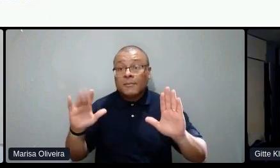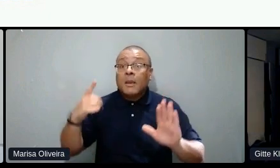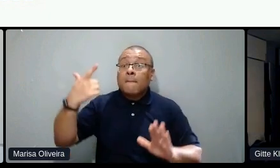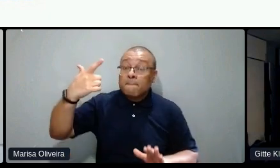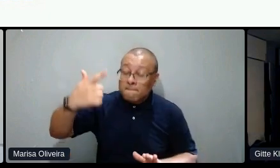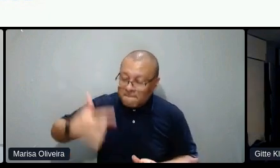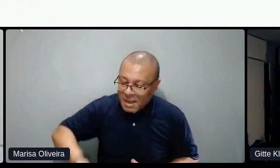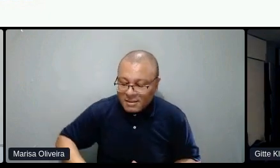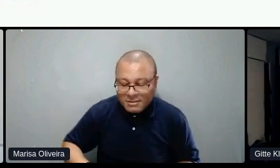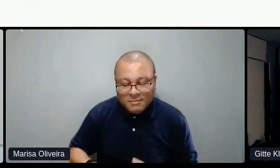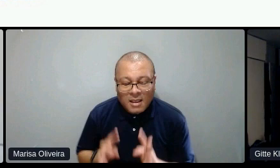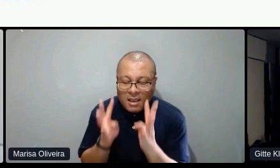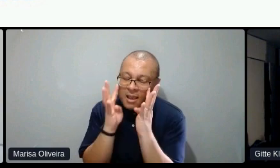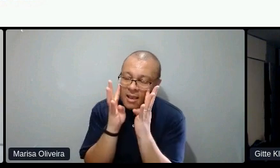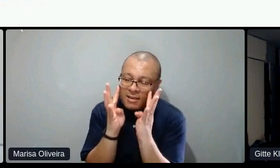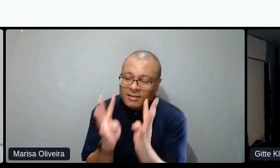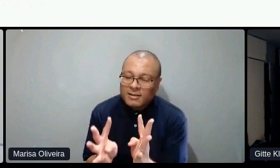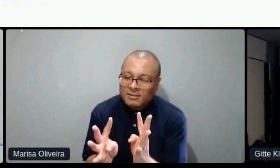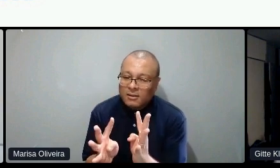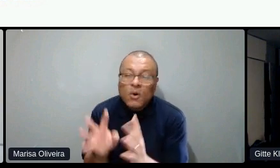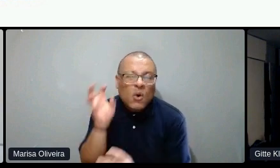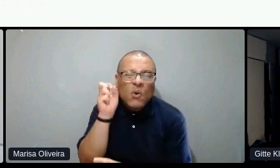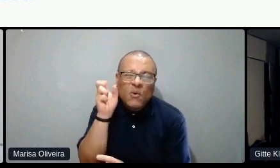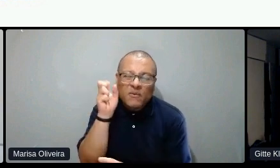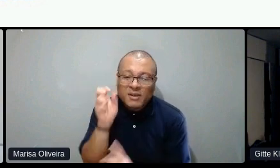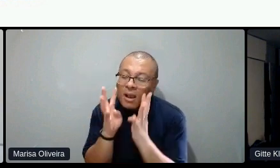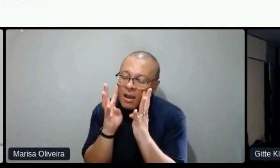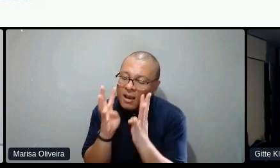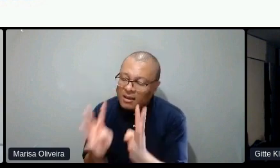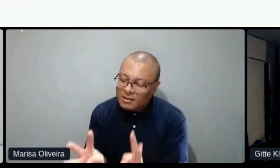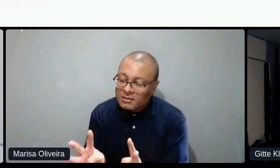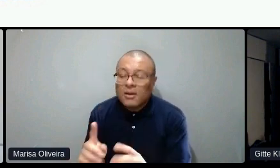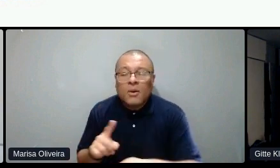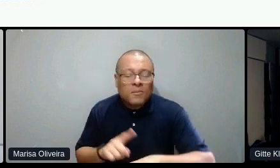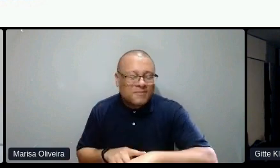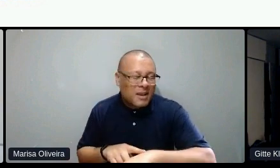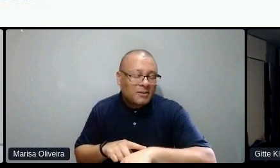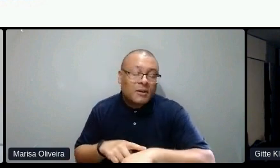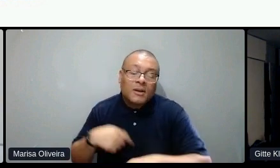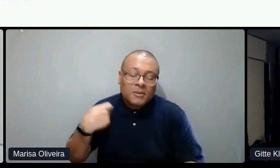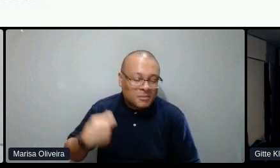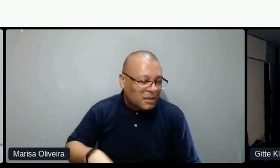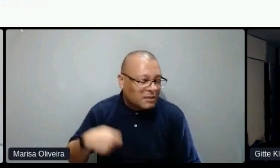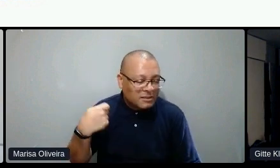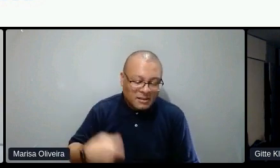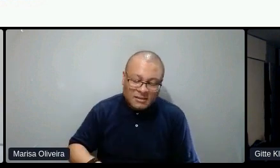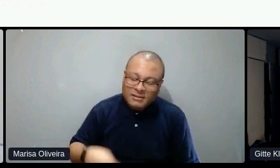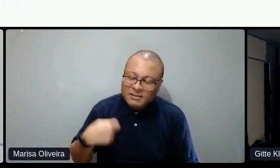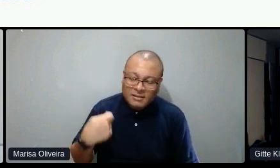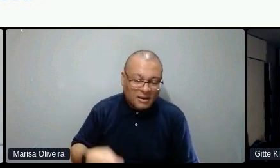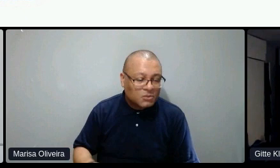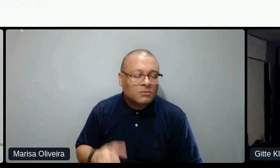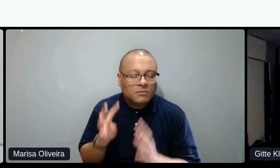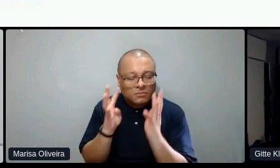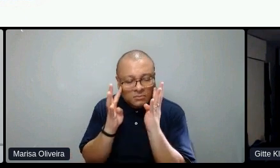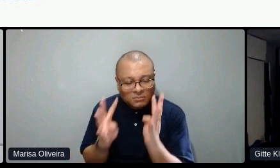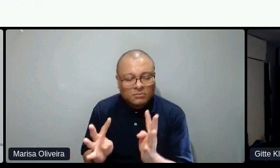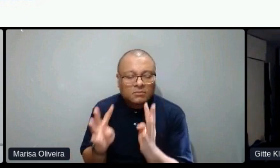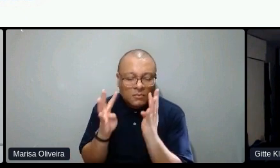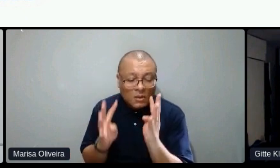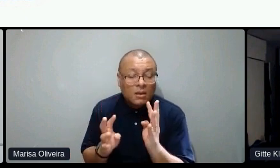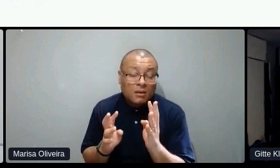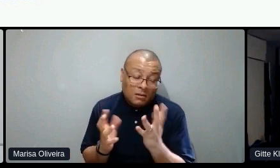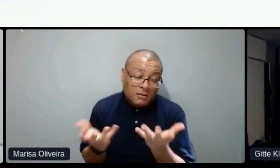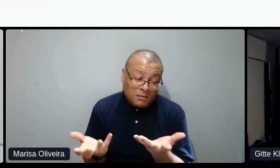you need to listen. A lot of the time, we listen to respond. We are waiting to respond on